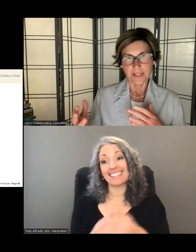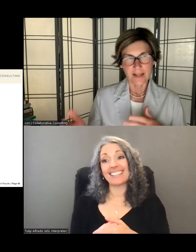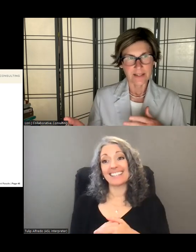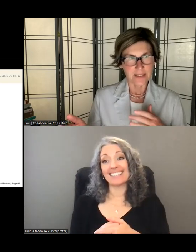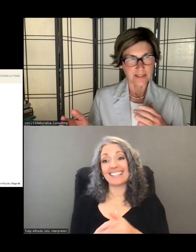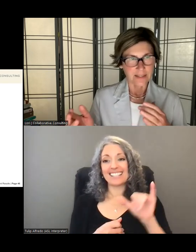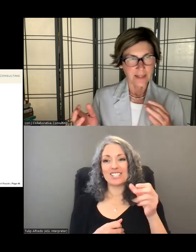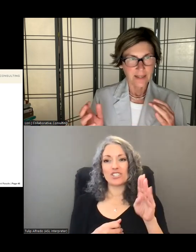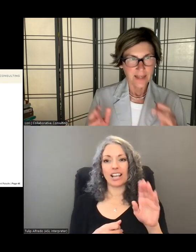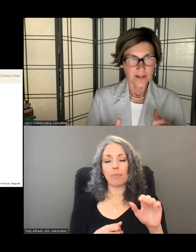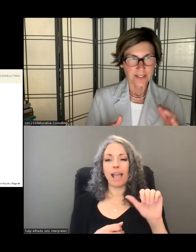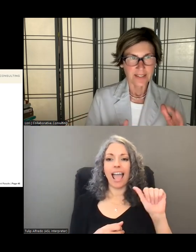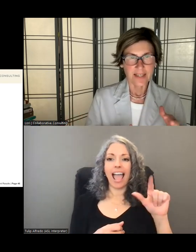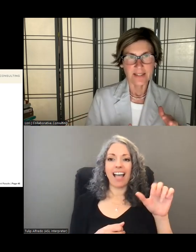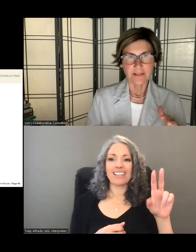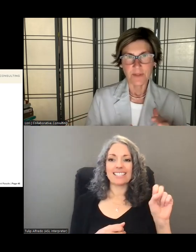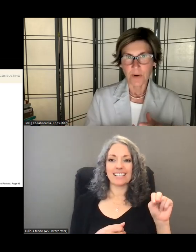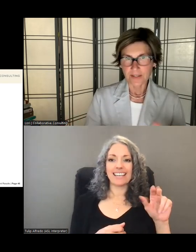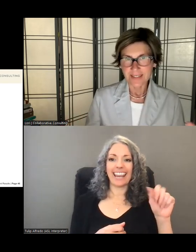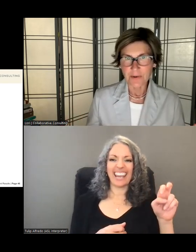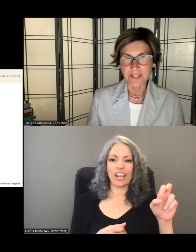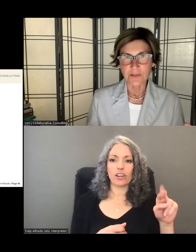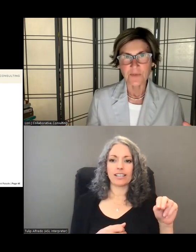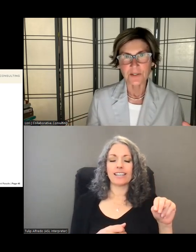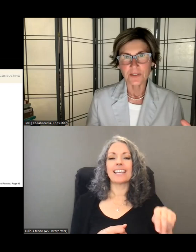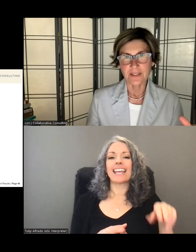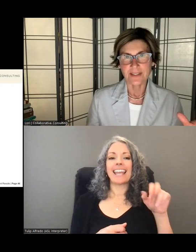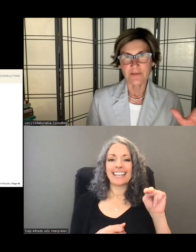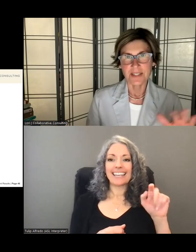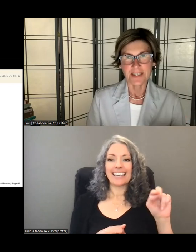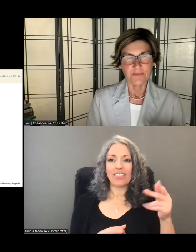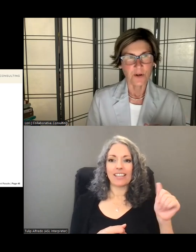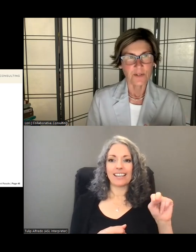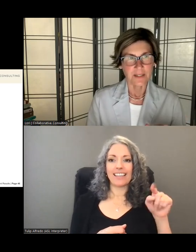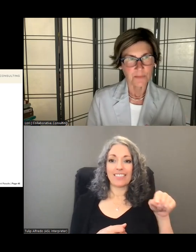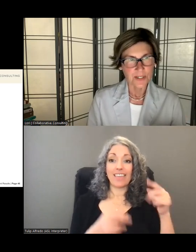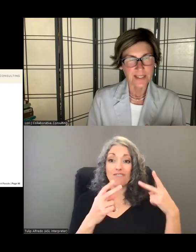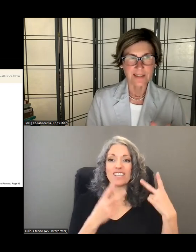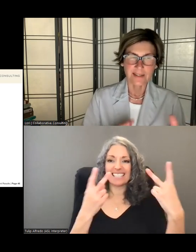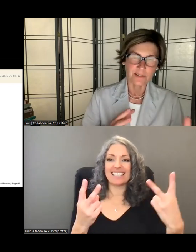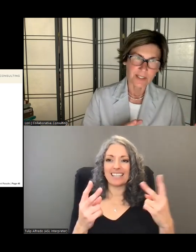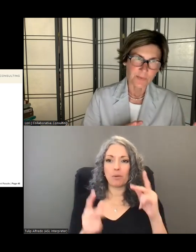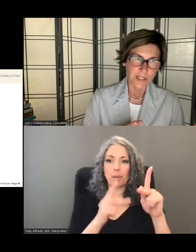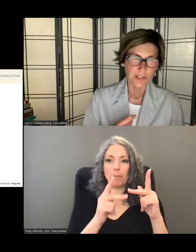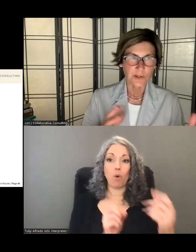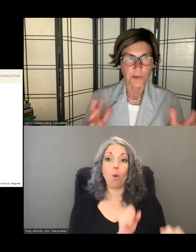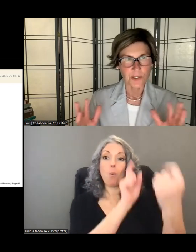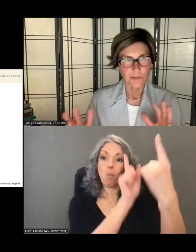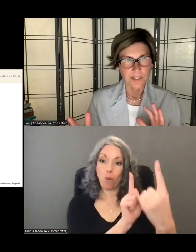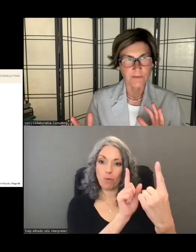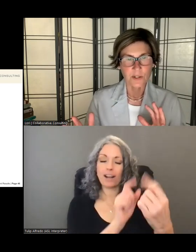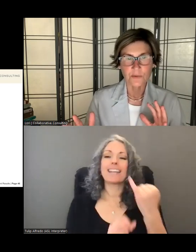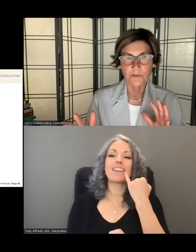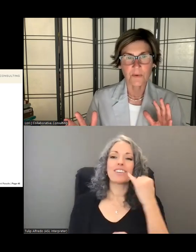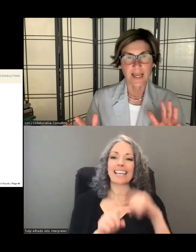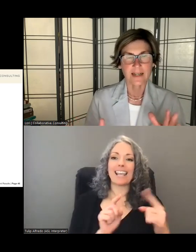Jacob and Allison and Aaron and Nathan, that partly they were in the field, they visited folks in person, and then if we couldn't do in person,